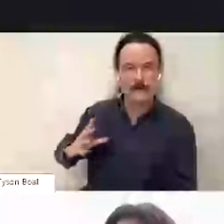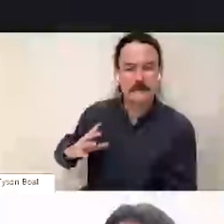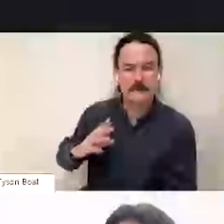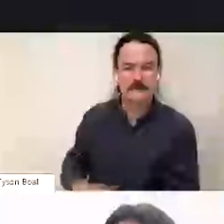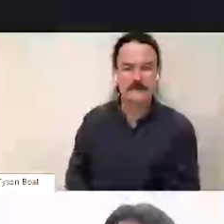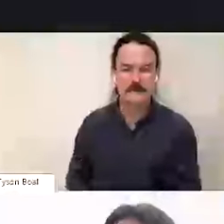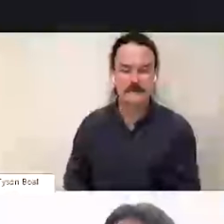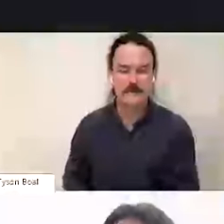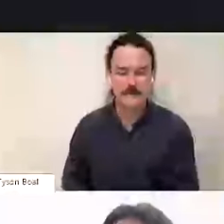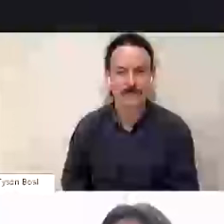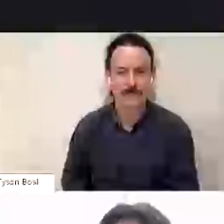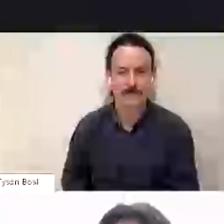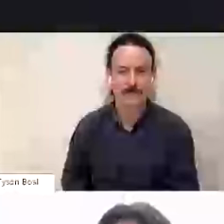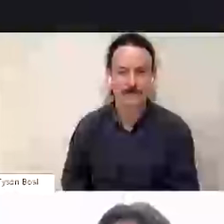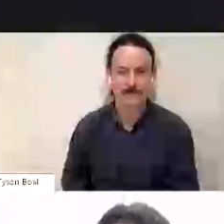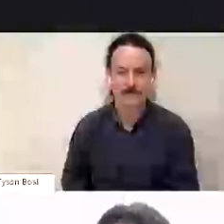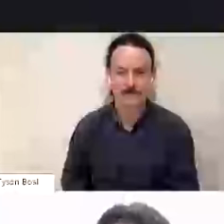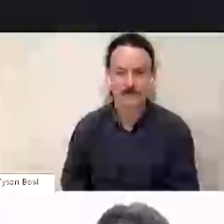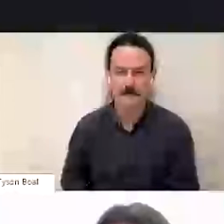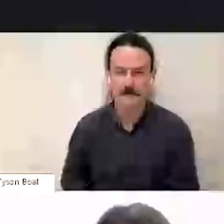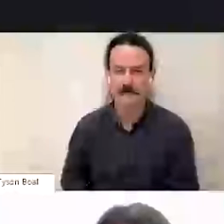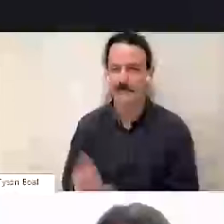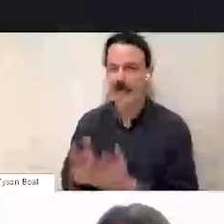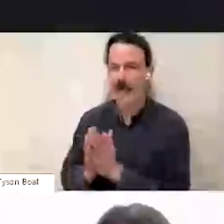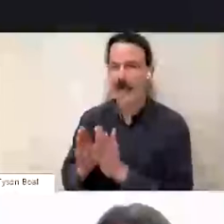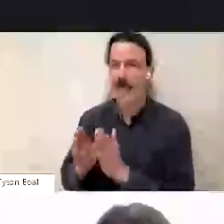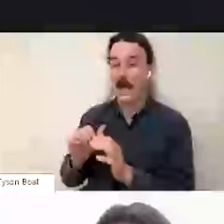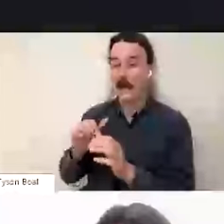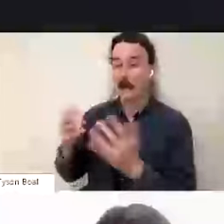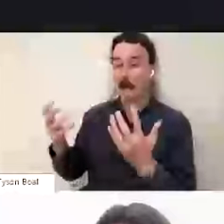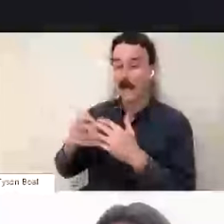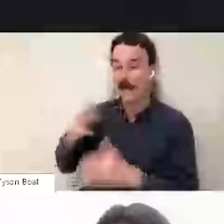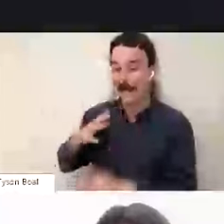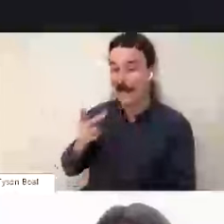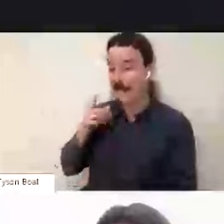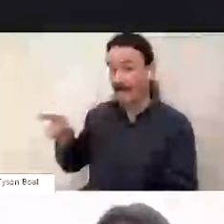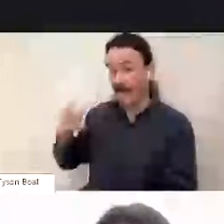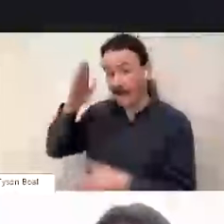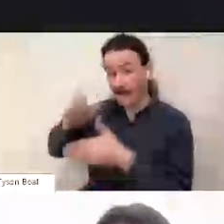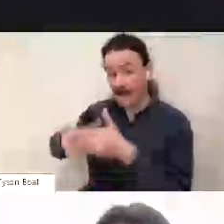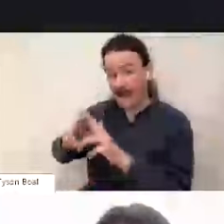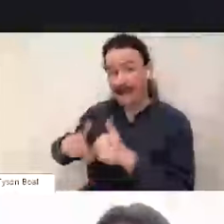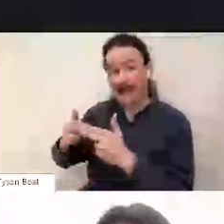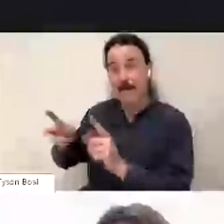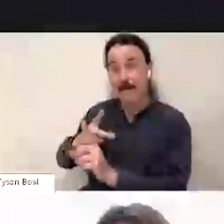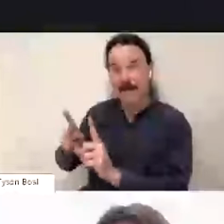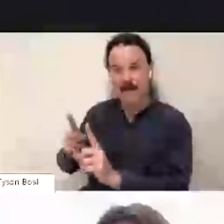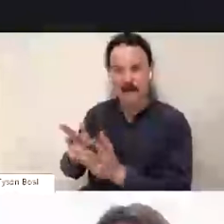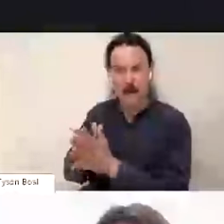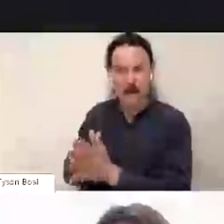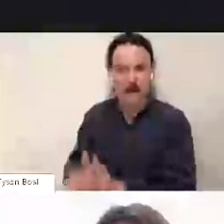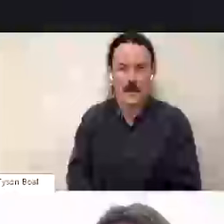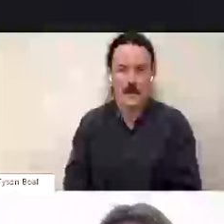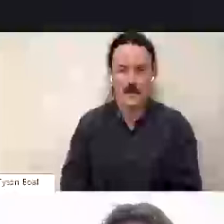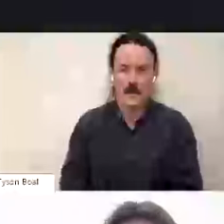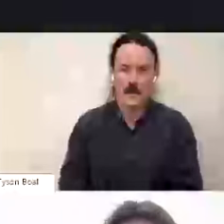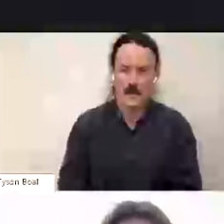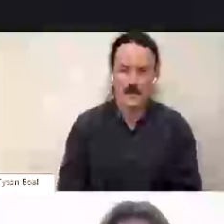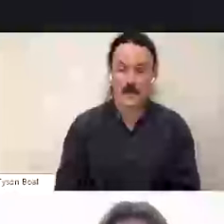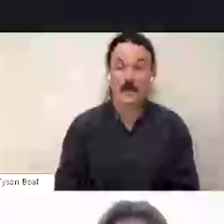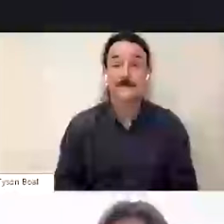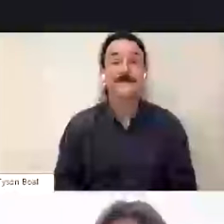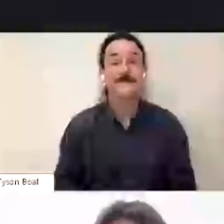have a disability and are experiencing family violence? Yeah, that's another great question. We do deal with a